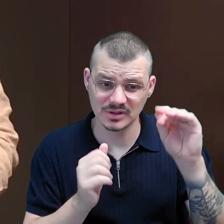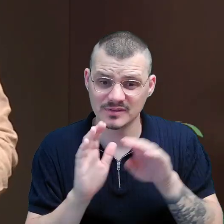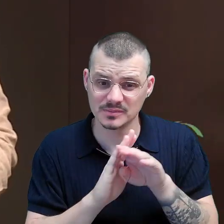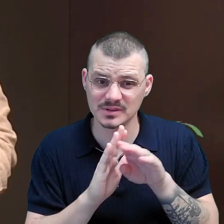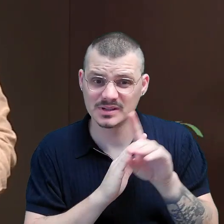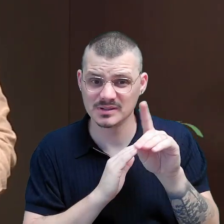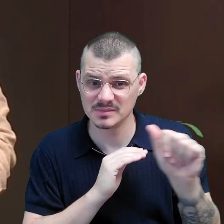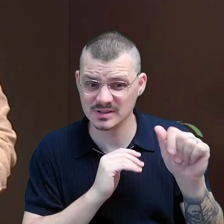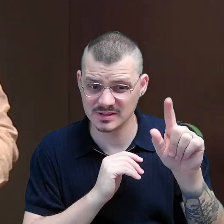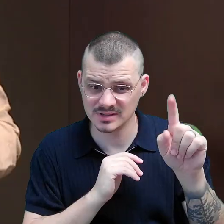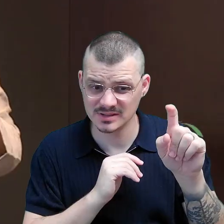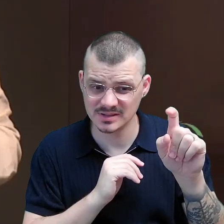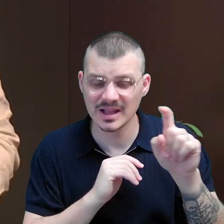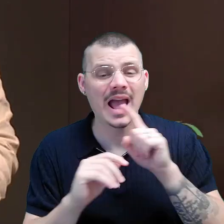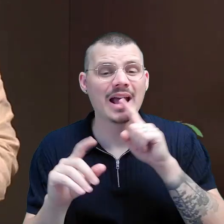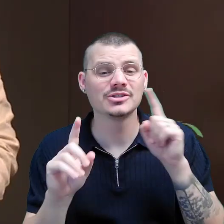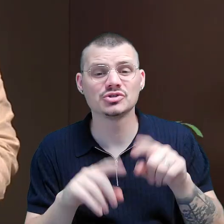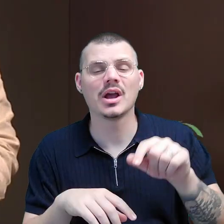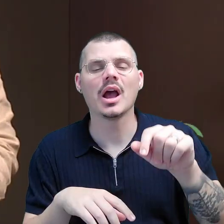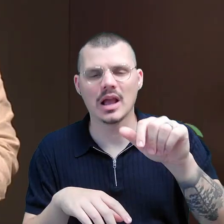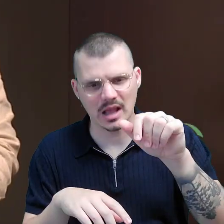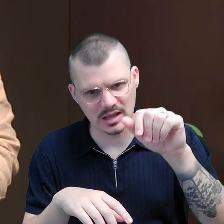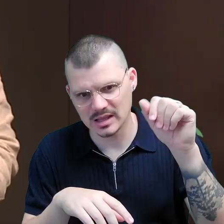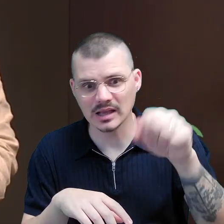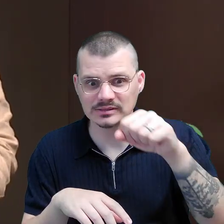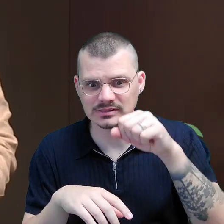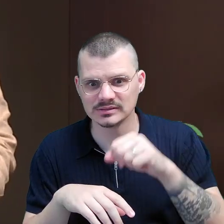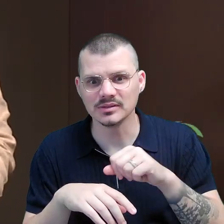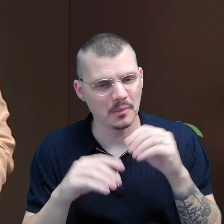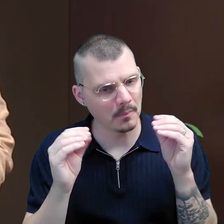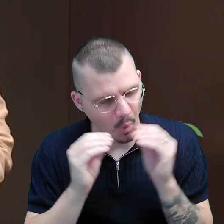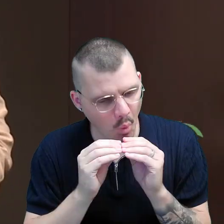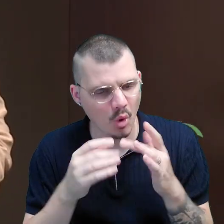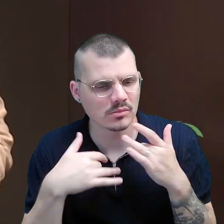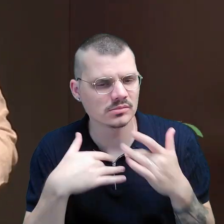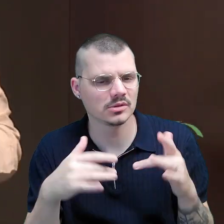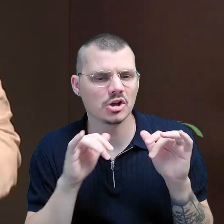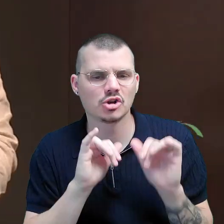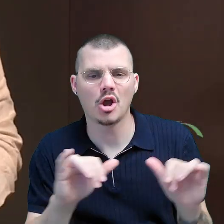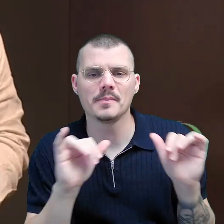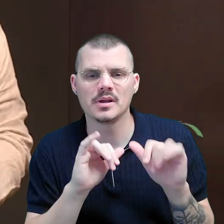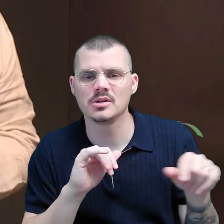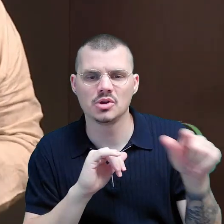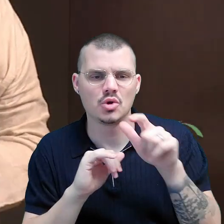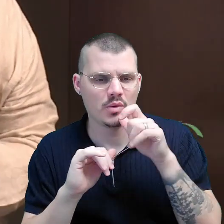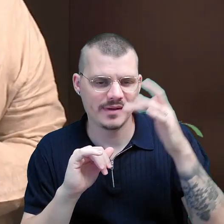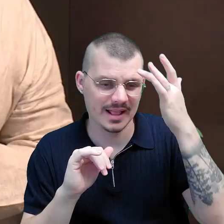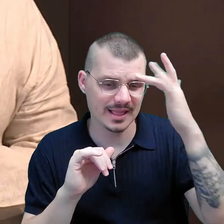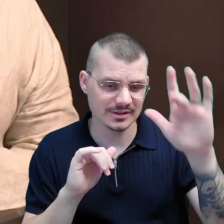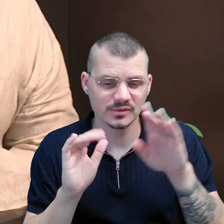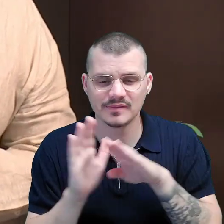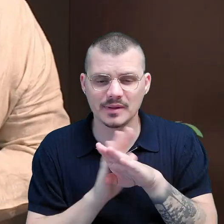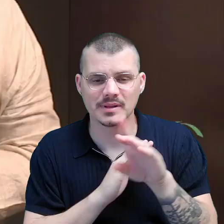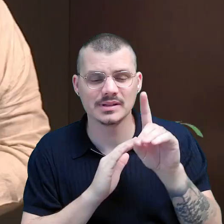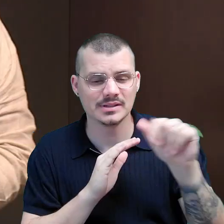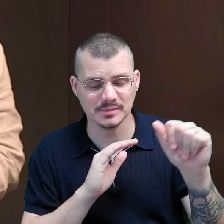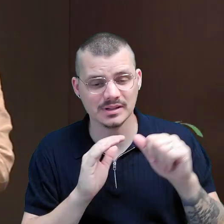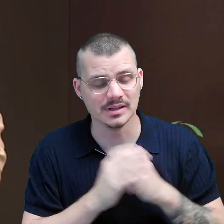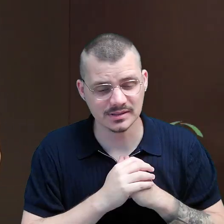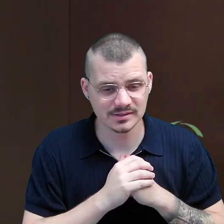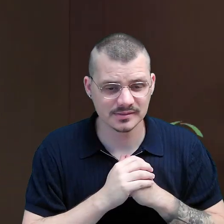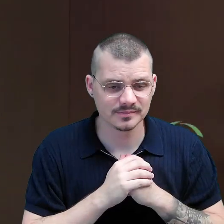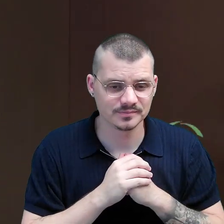developmental disabilities? The answer is absolutely yes. It's much, much more common amongst people with intellectual and developmental